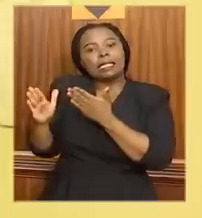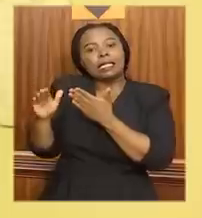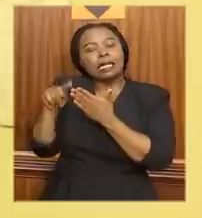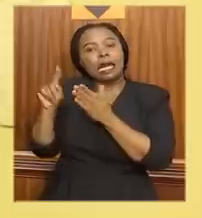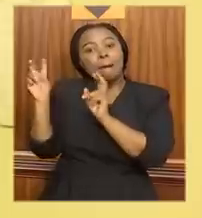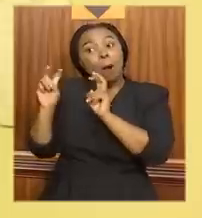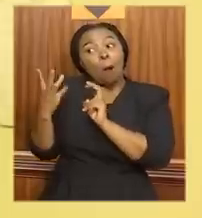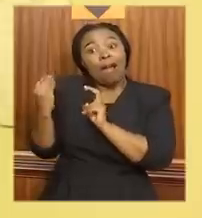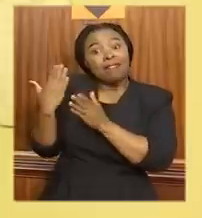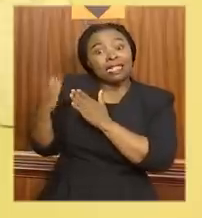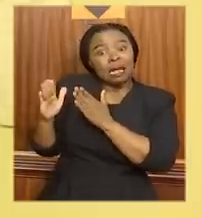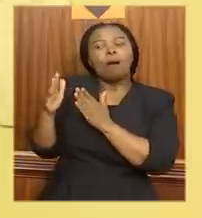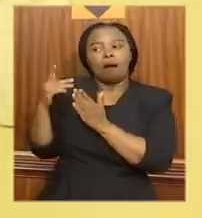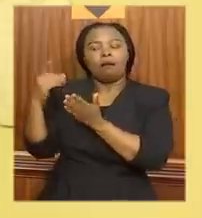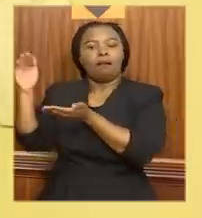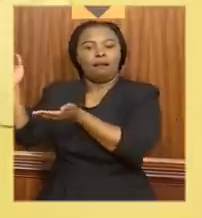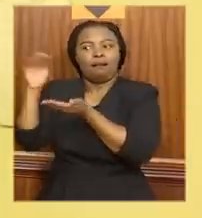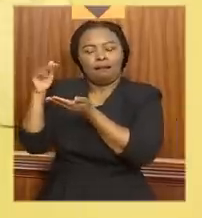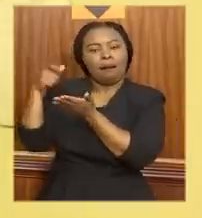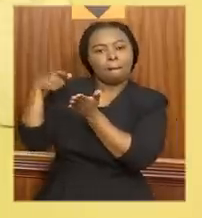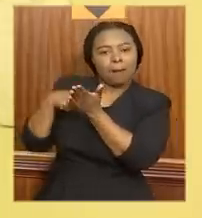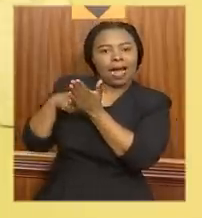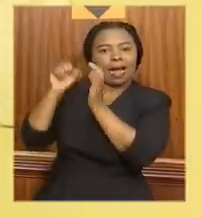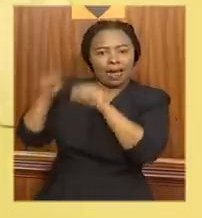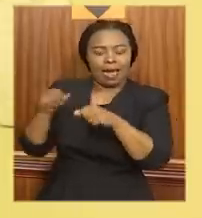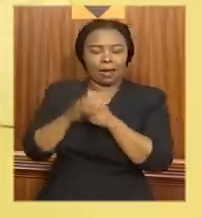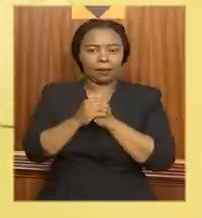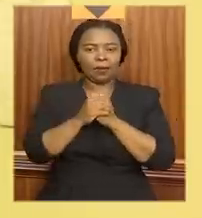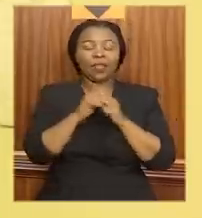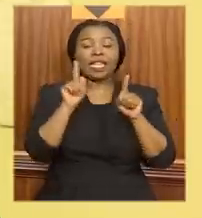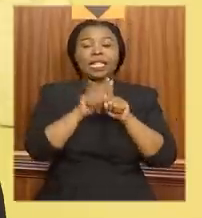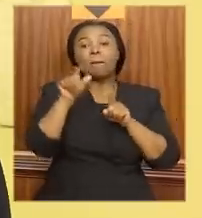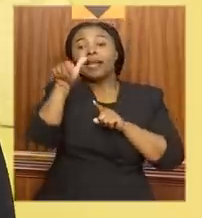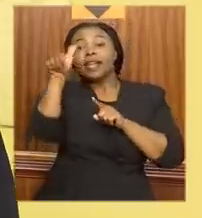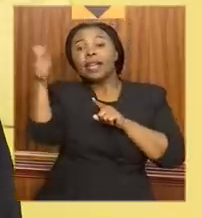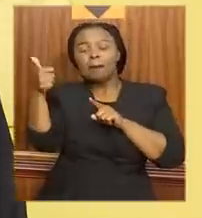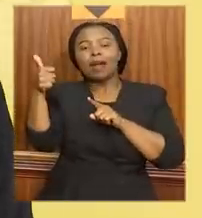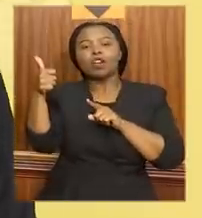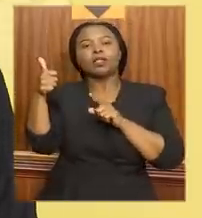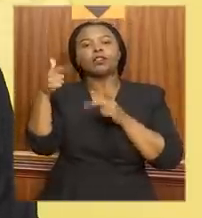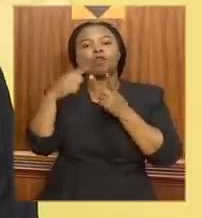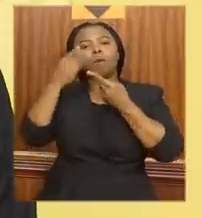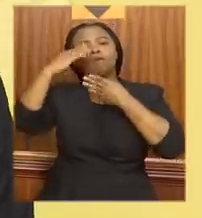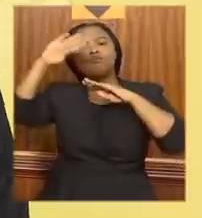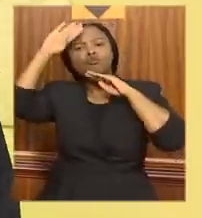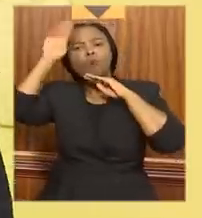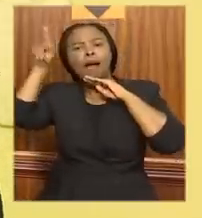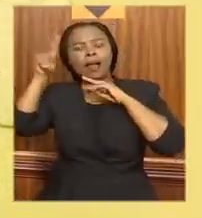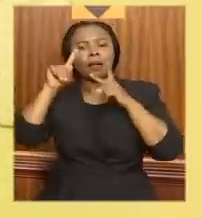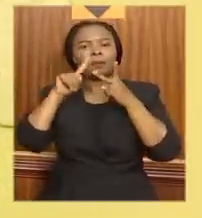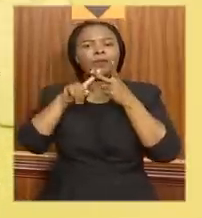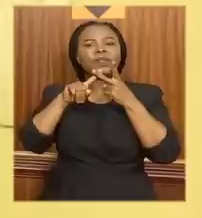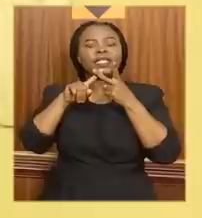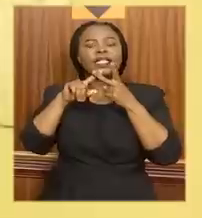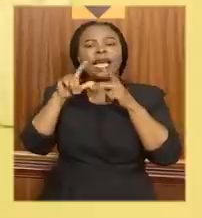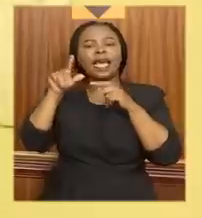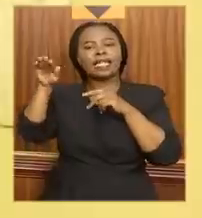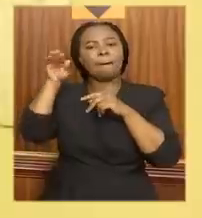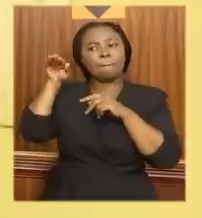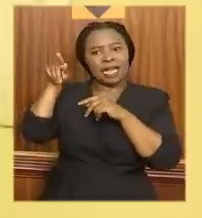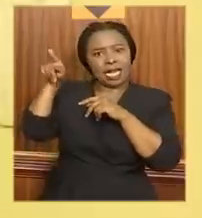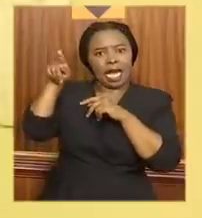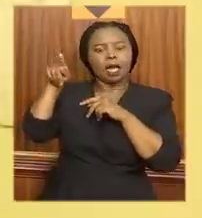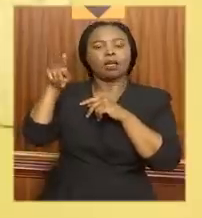A number of our neighboring countries in Southern Africa, such as Botswana and Zambia, have